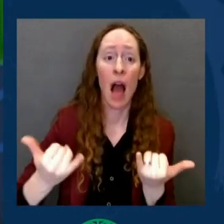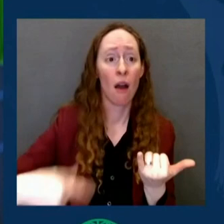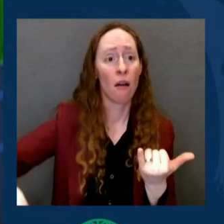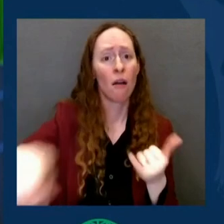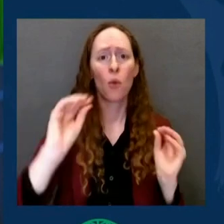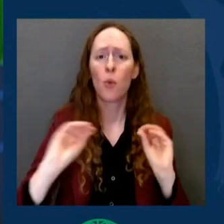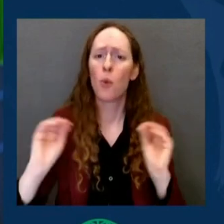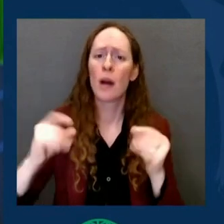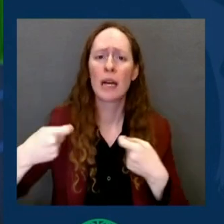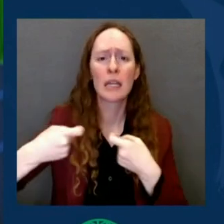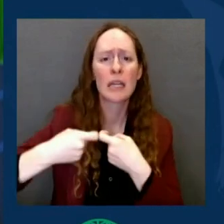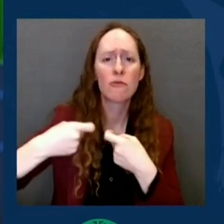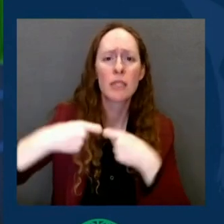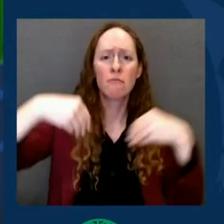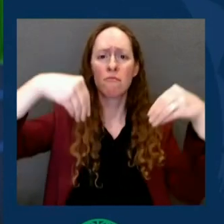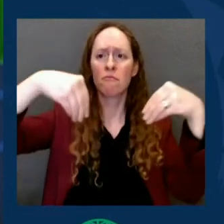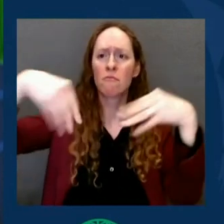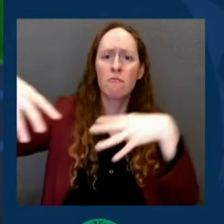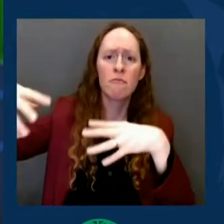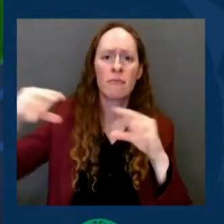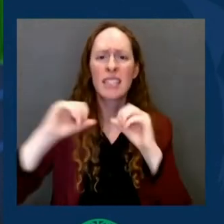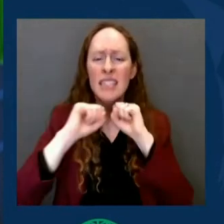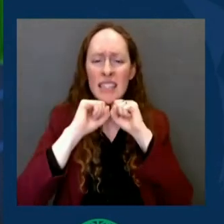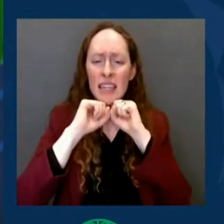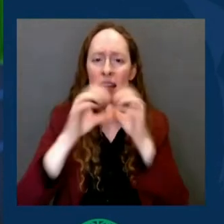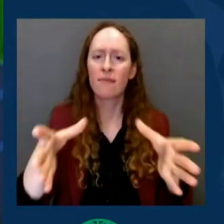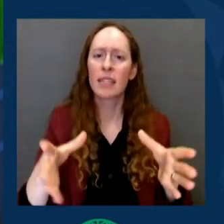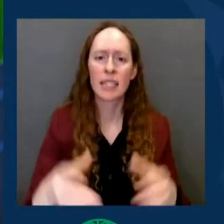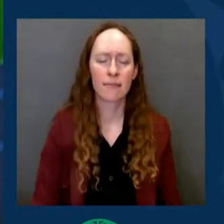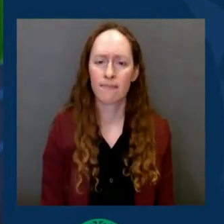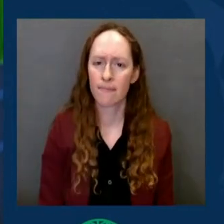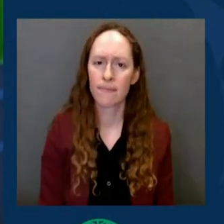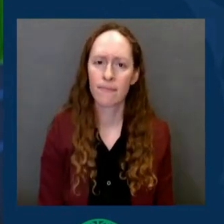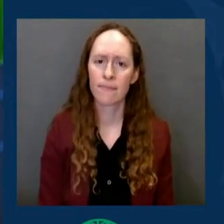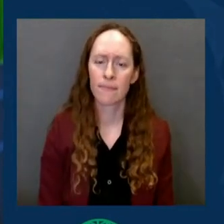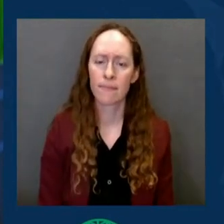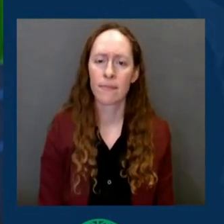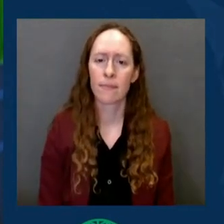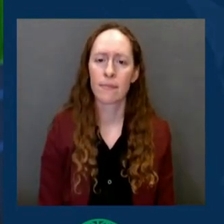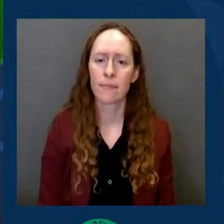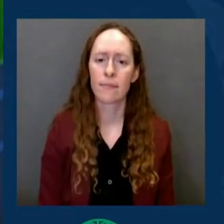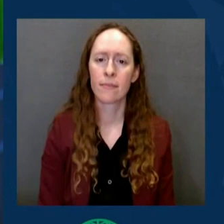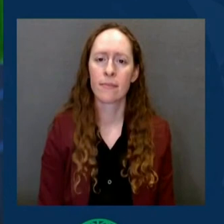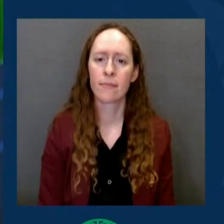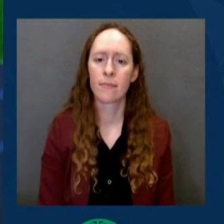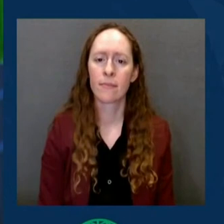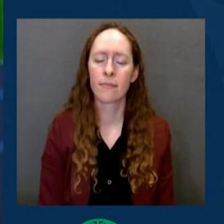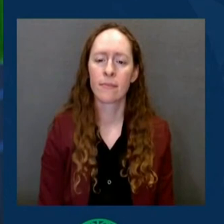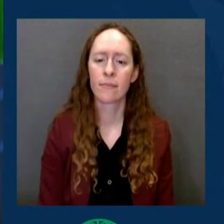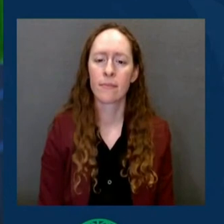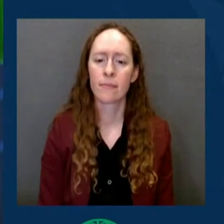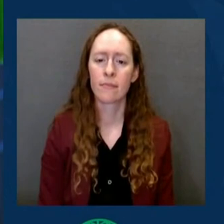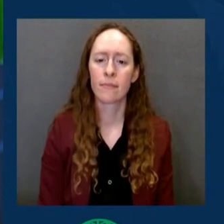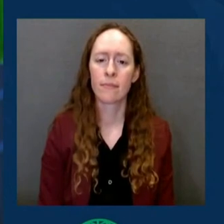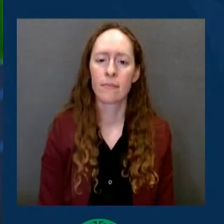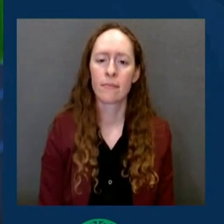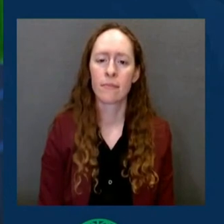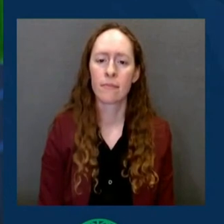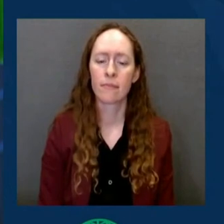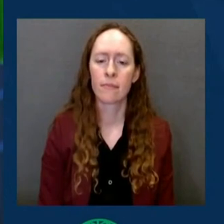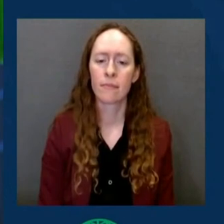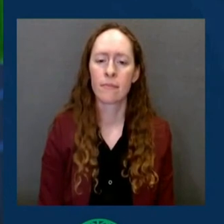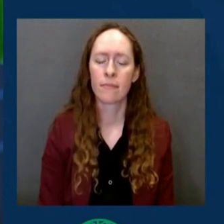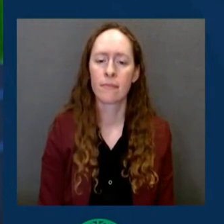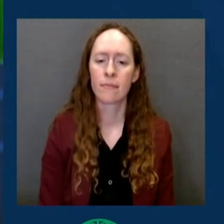could give up on, but we need to use our available resources in the field of energy transition.